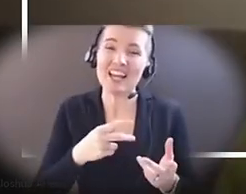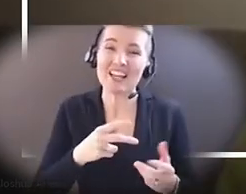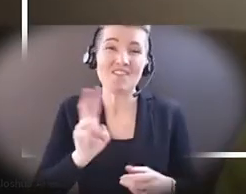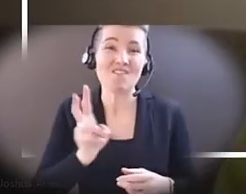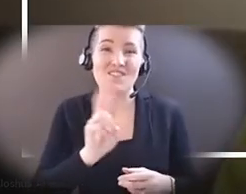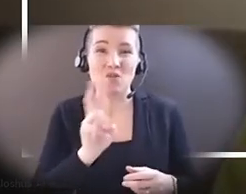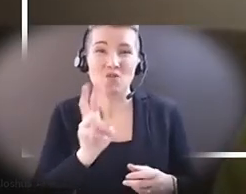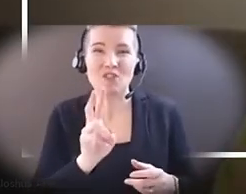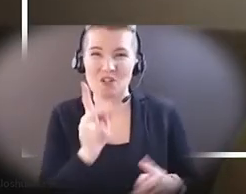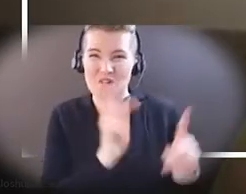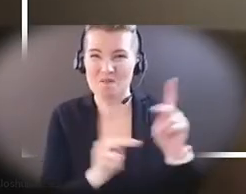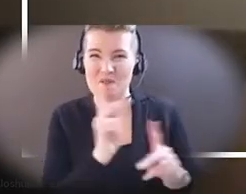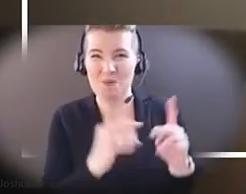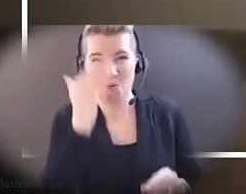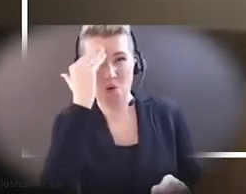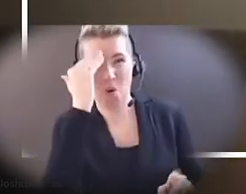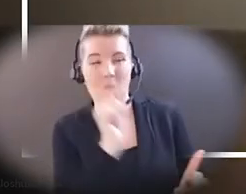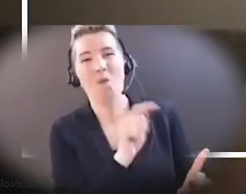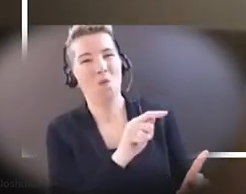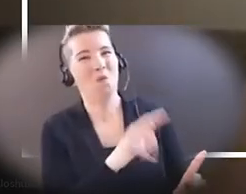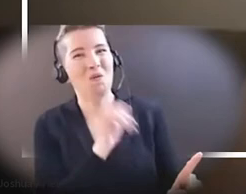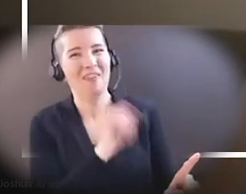is. It's but really like,